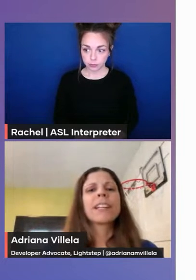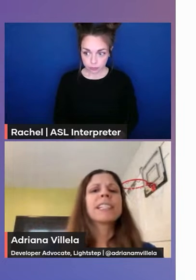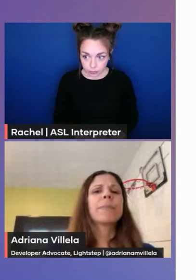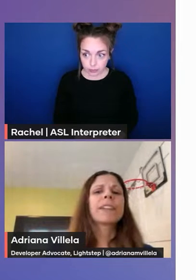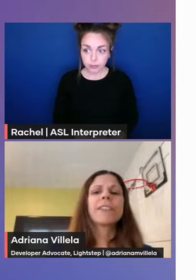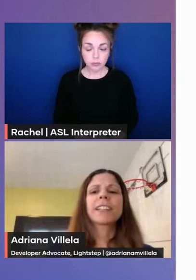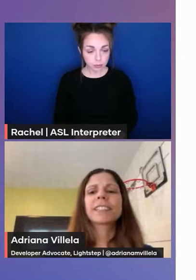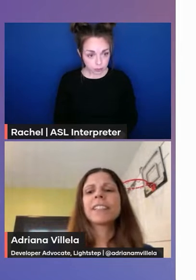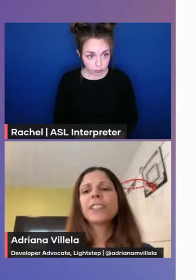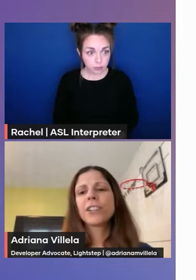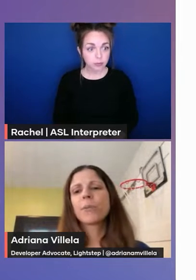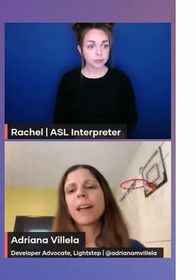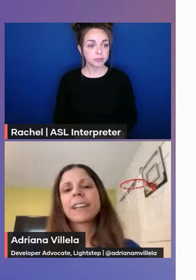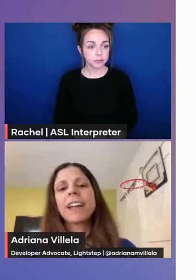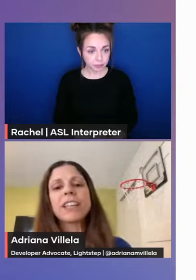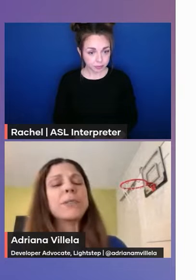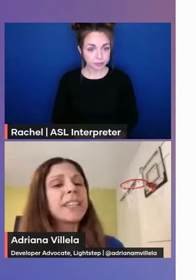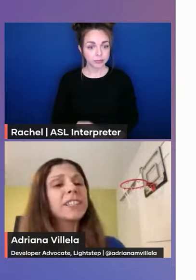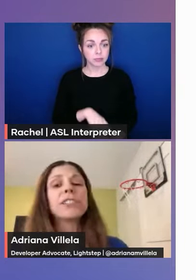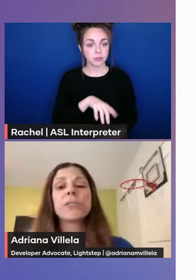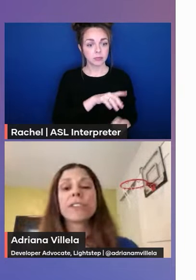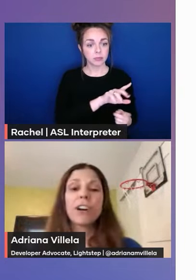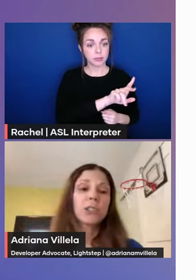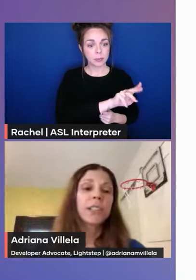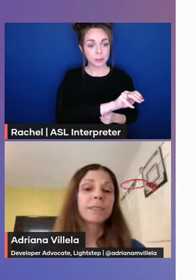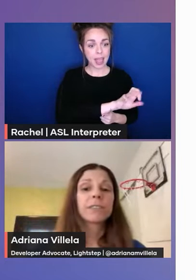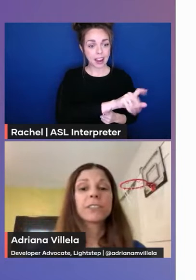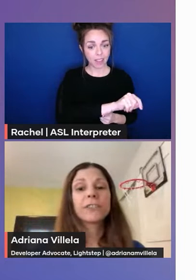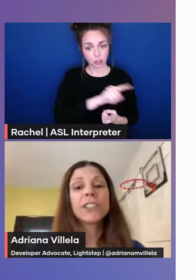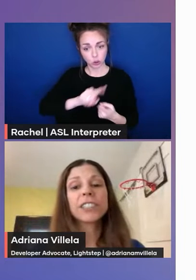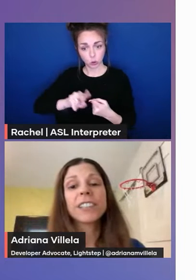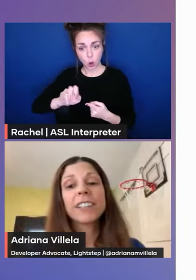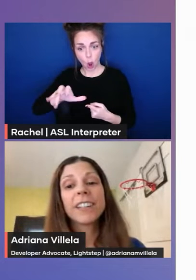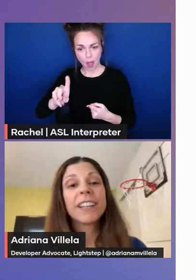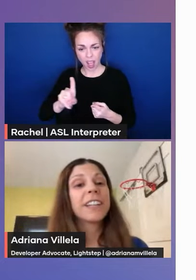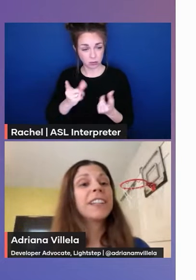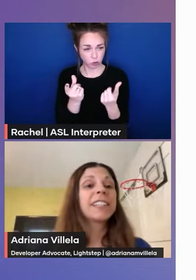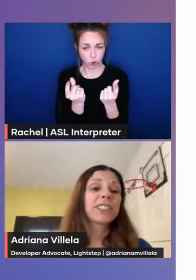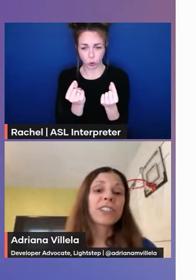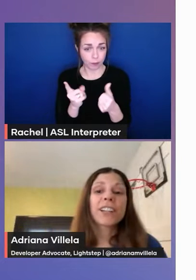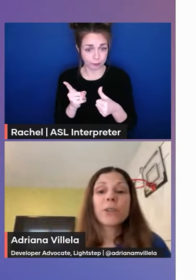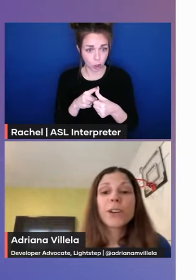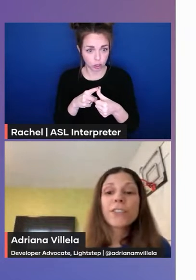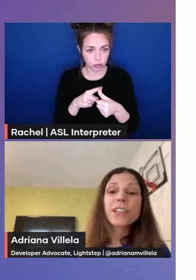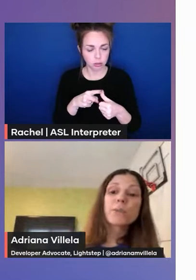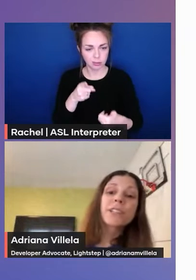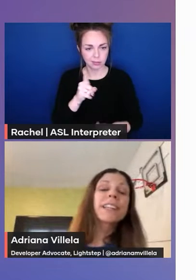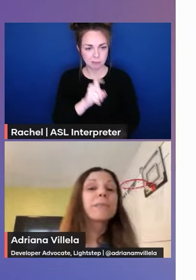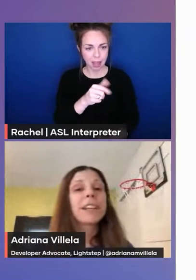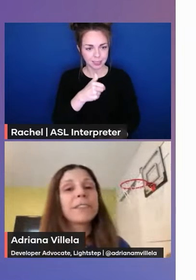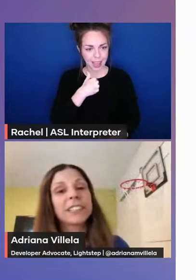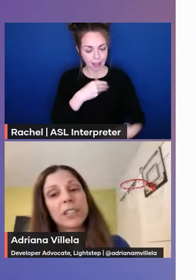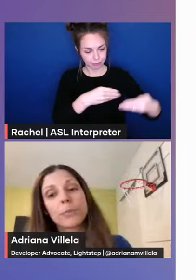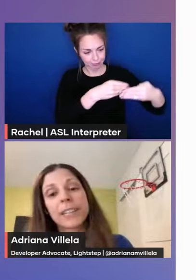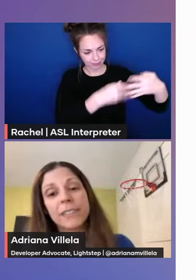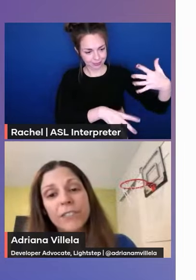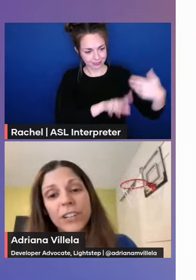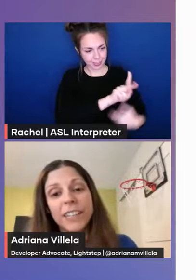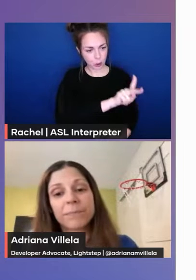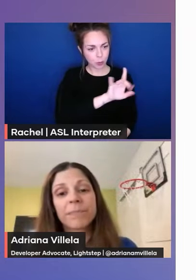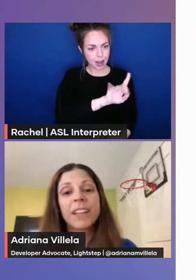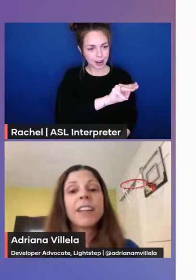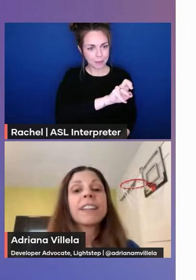a Kubernetes manifest into Nomad, you need to do the following. Well, first, you need to start out with the Kubernetes manifest that you'll